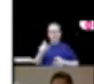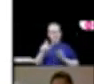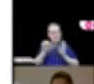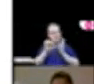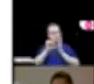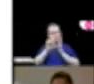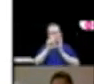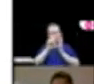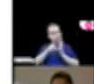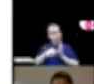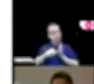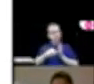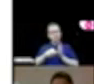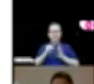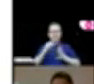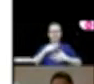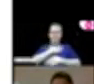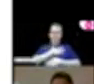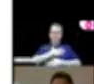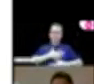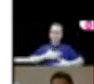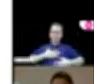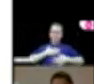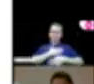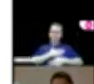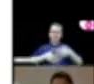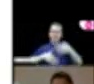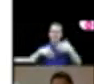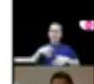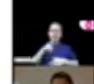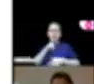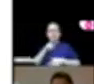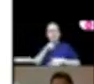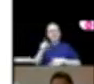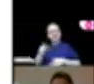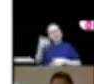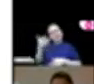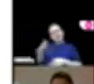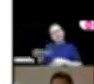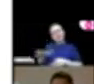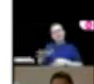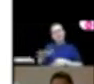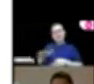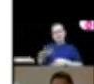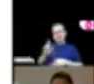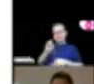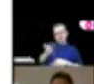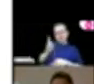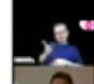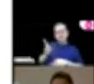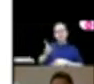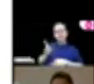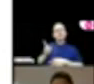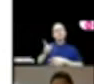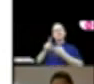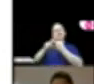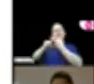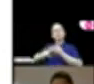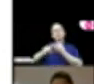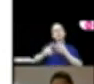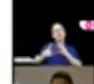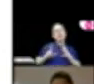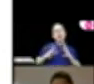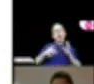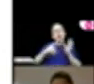it's painful. I'm talking about women who have been correctionally raped so that